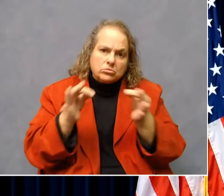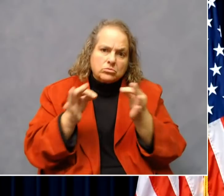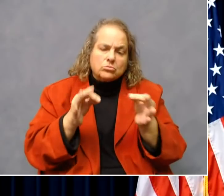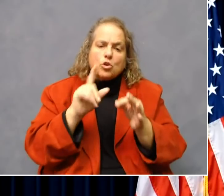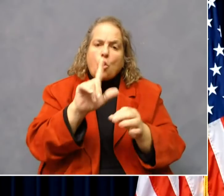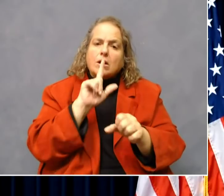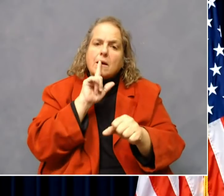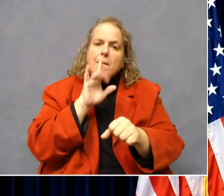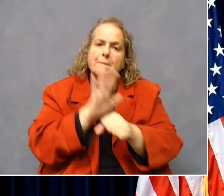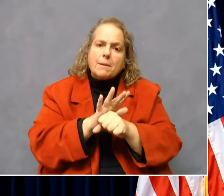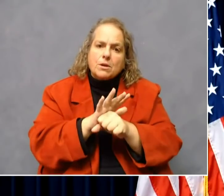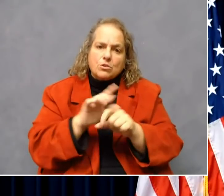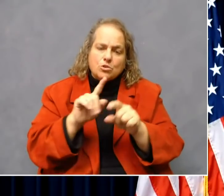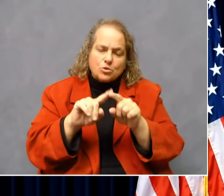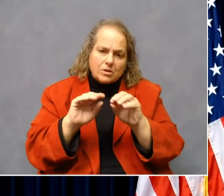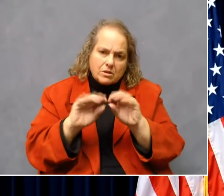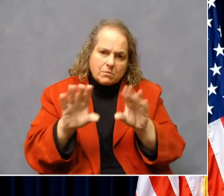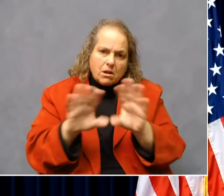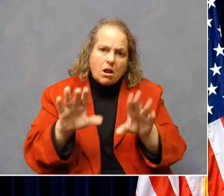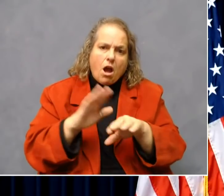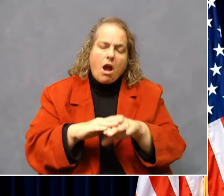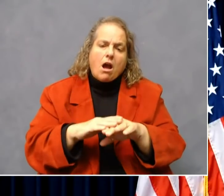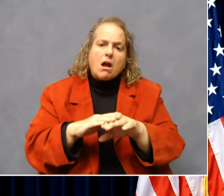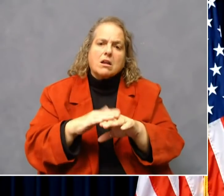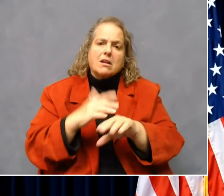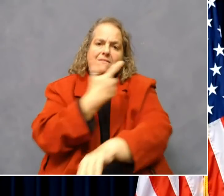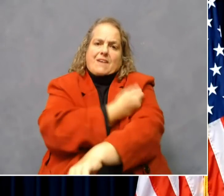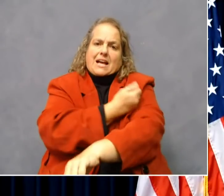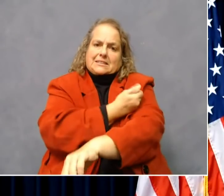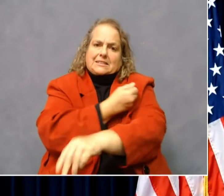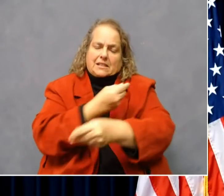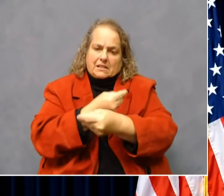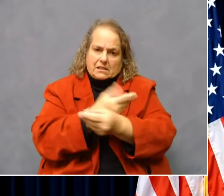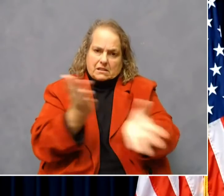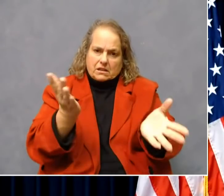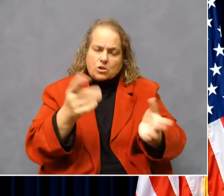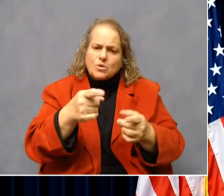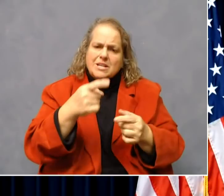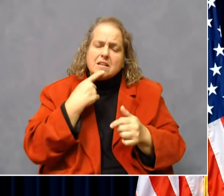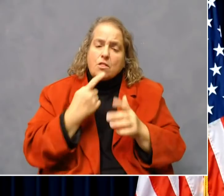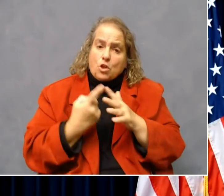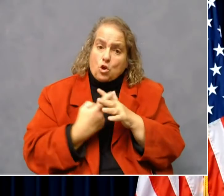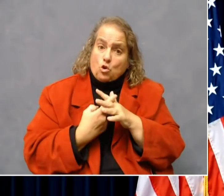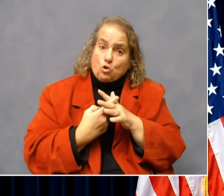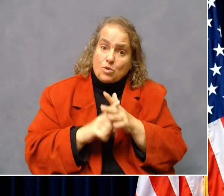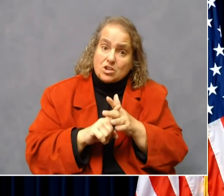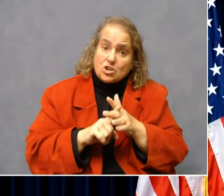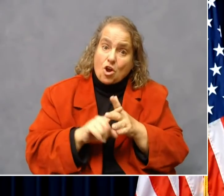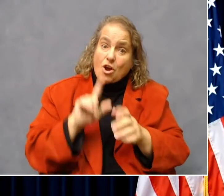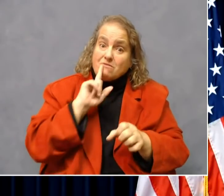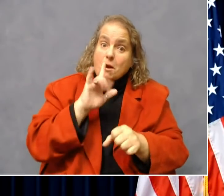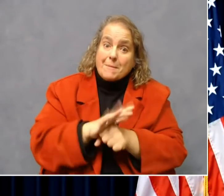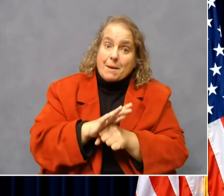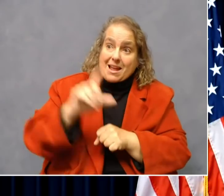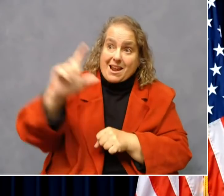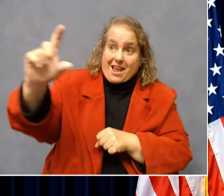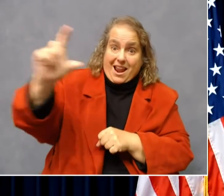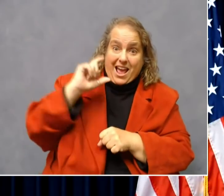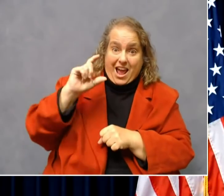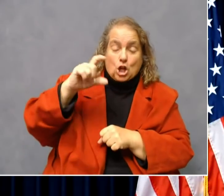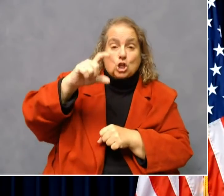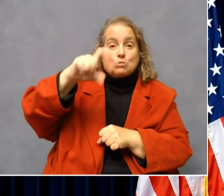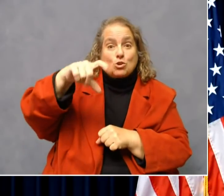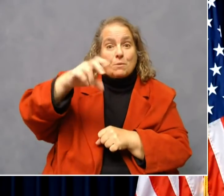vaccine allocations. You said the original commitment of doses was much higher, but I didn't hear you say the number. How many doses